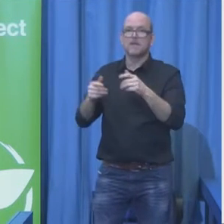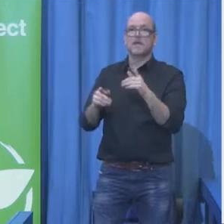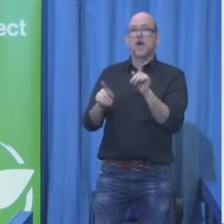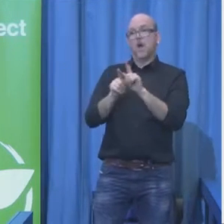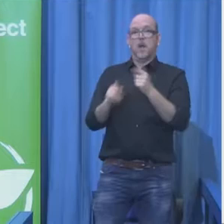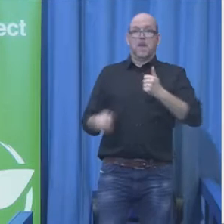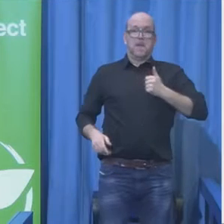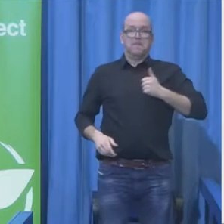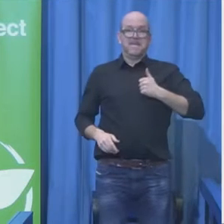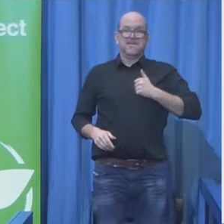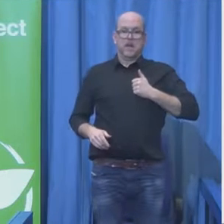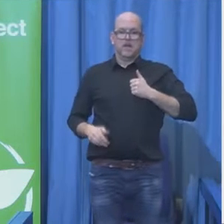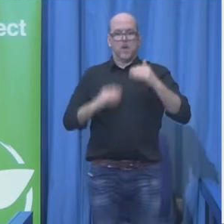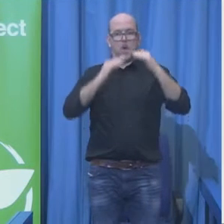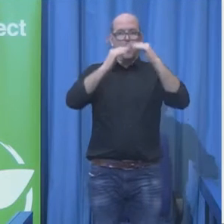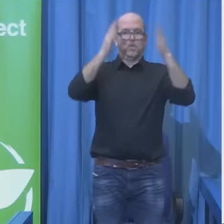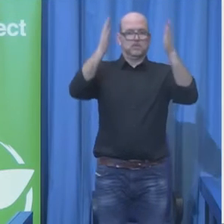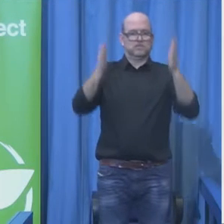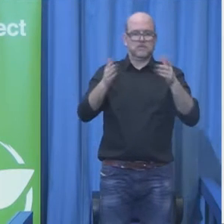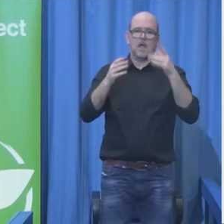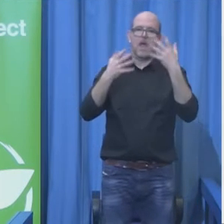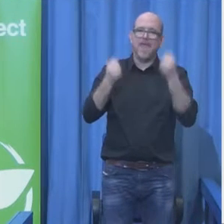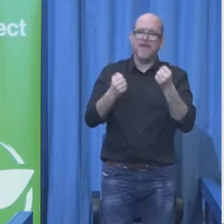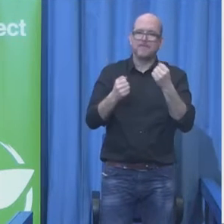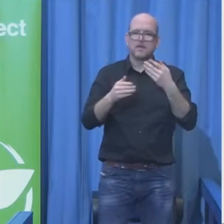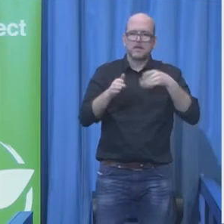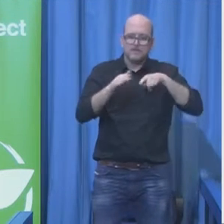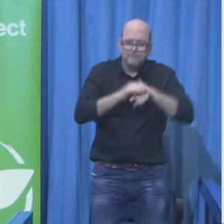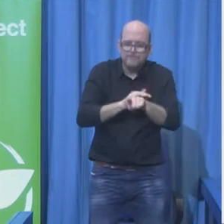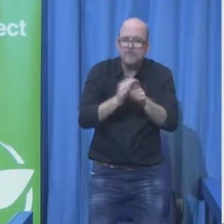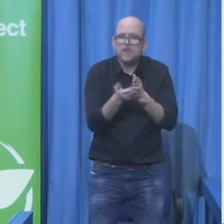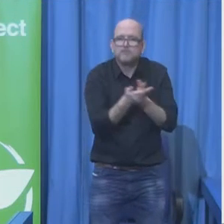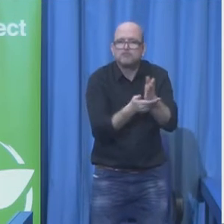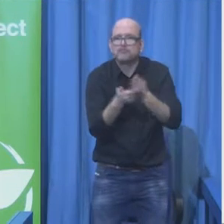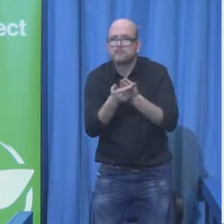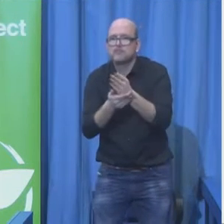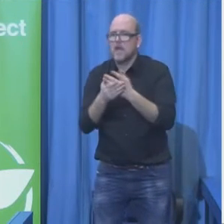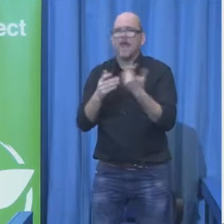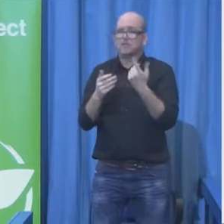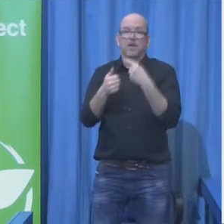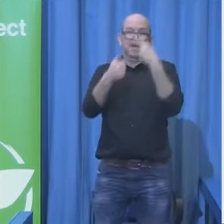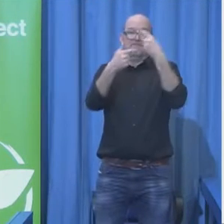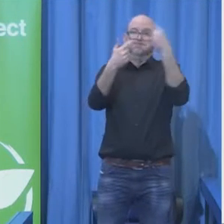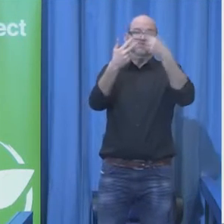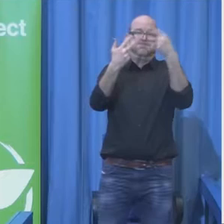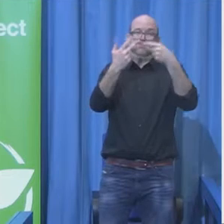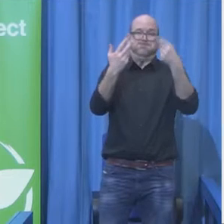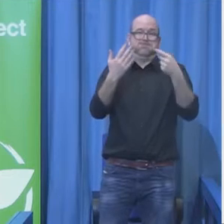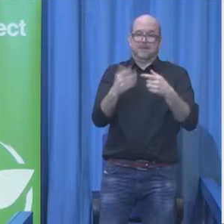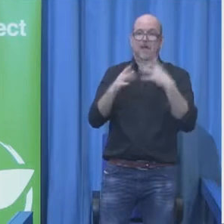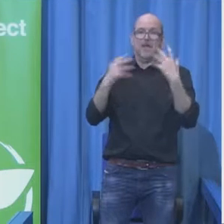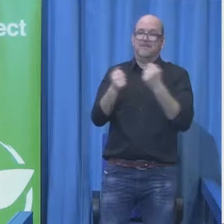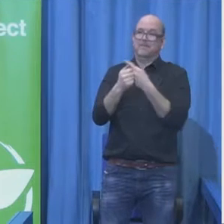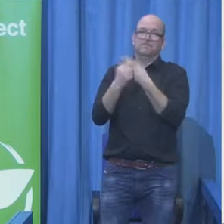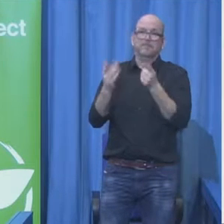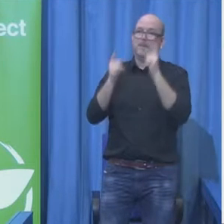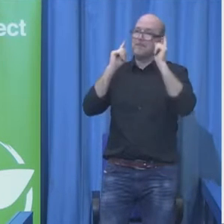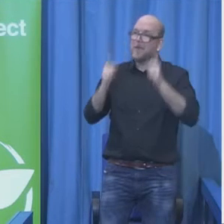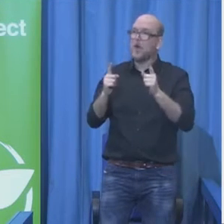on those kinds of things, that the next time we discuss employment for people with disabilities, you know, I can present a more positive